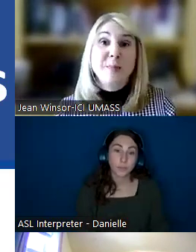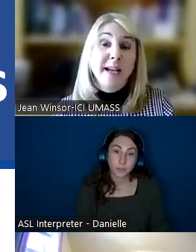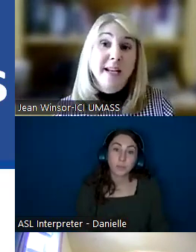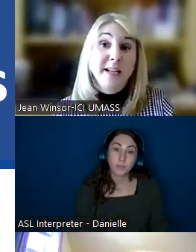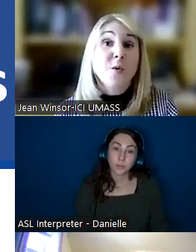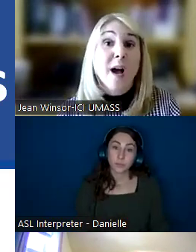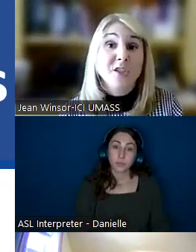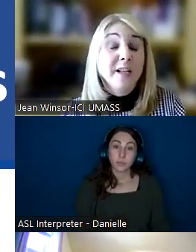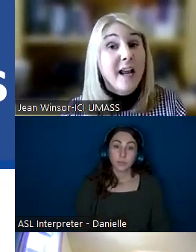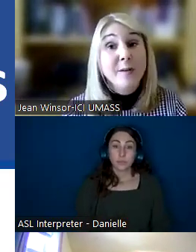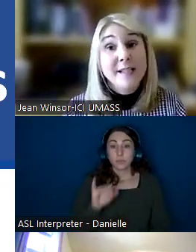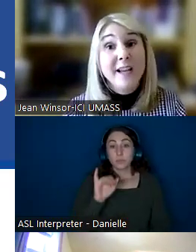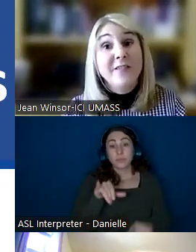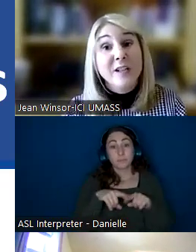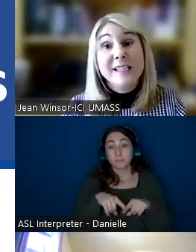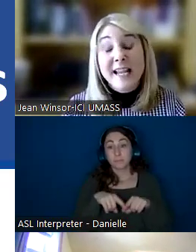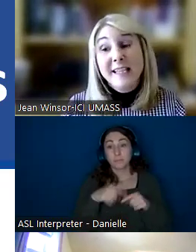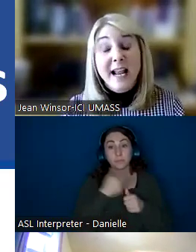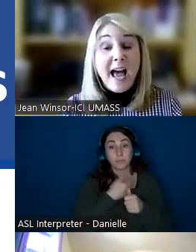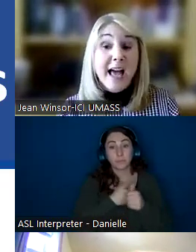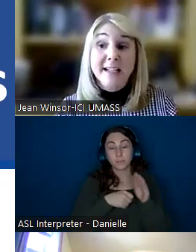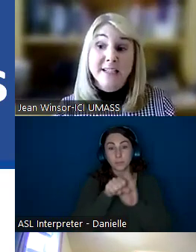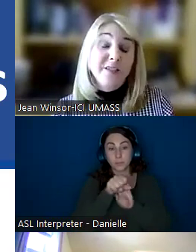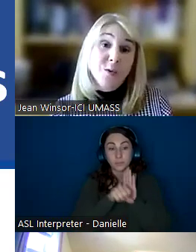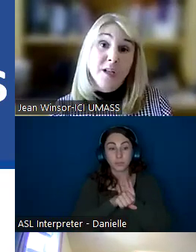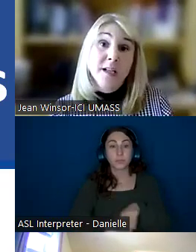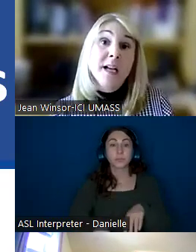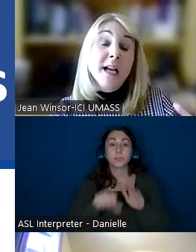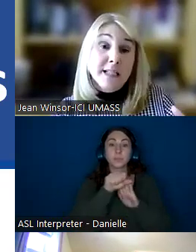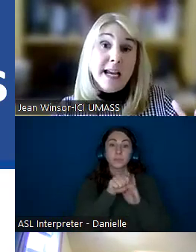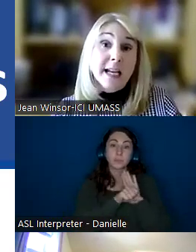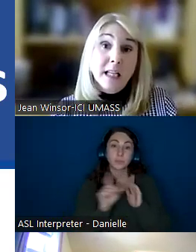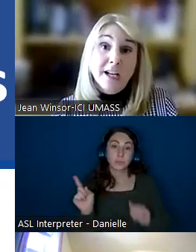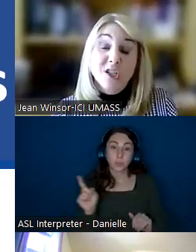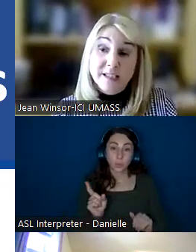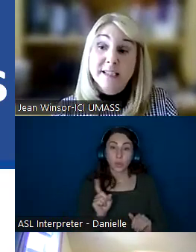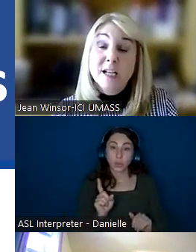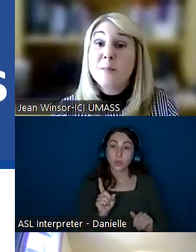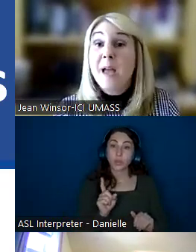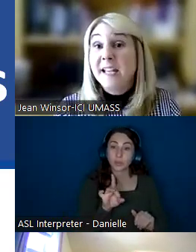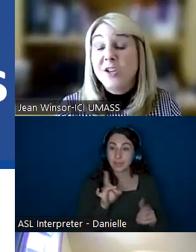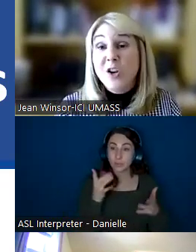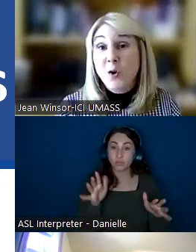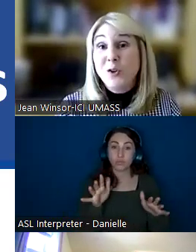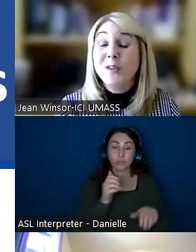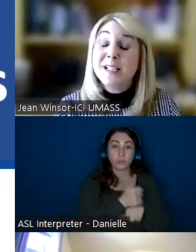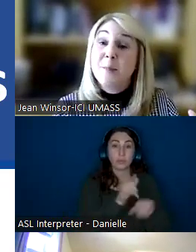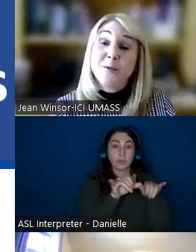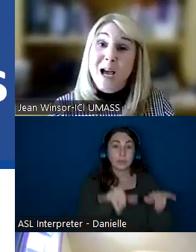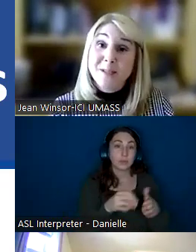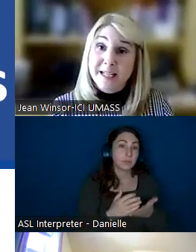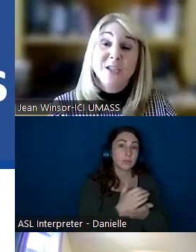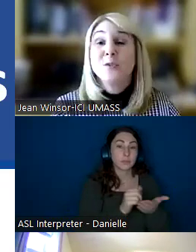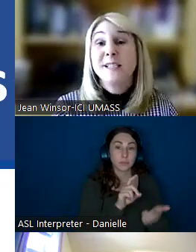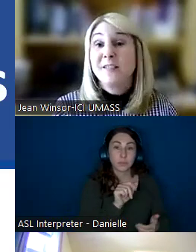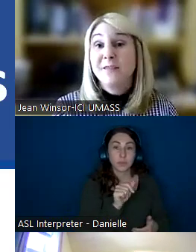state dependent question. I would say for a state that had an individual data collection system and knew the type of